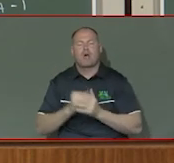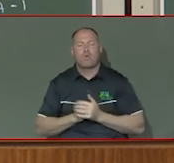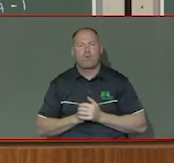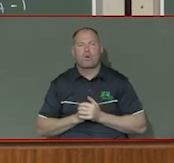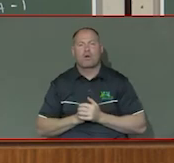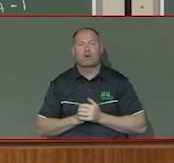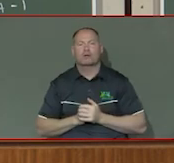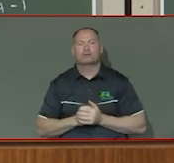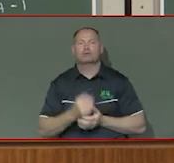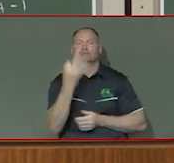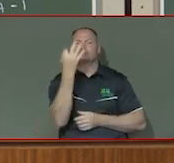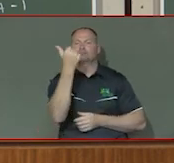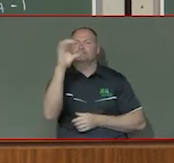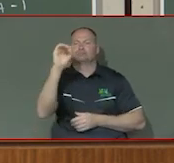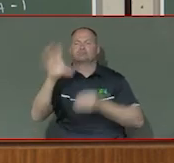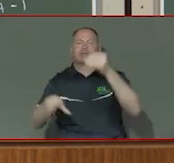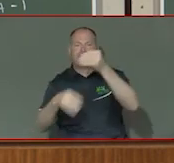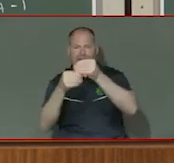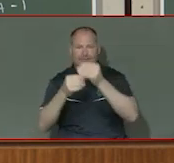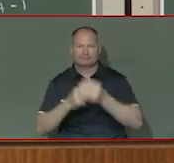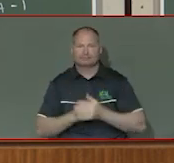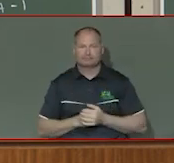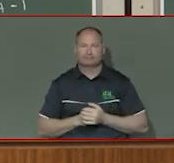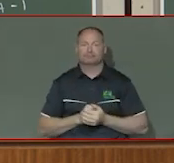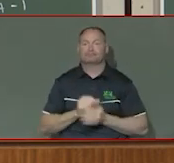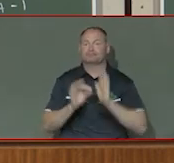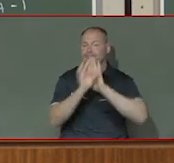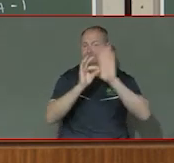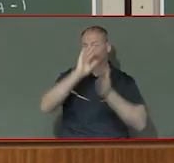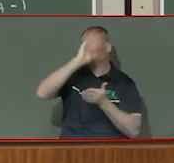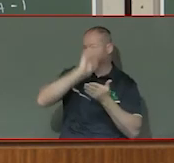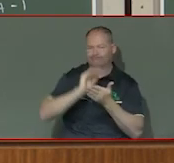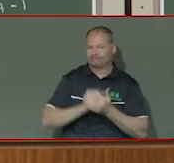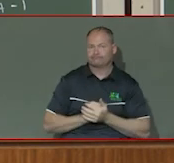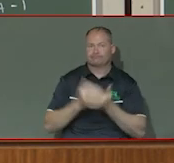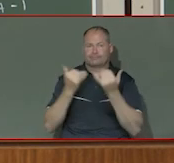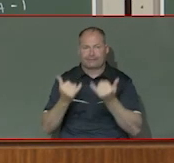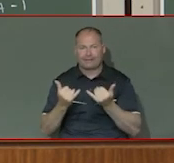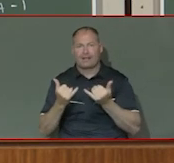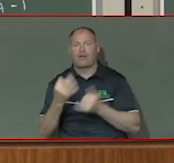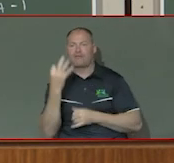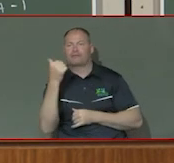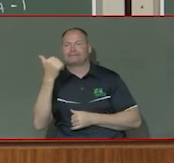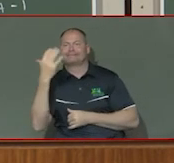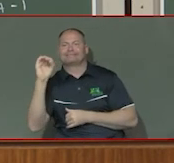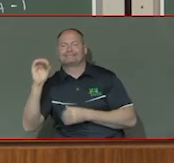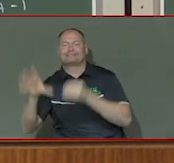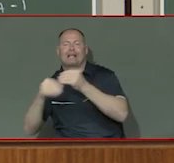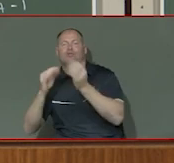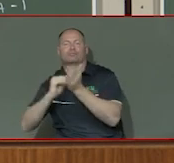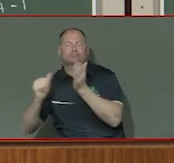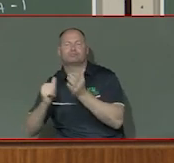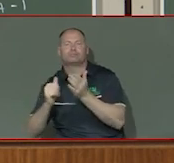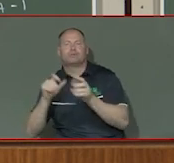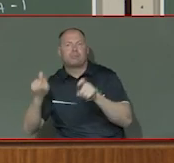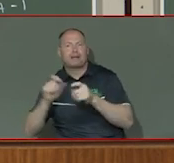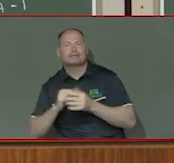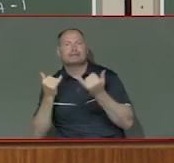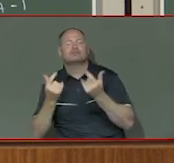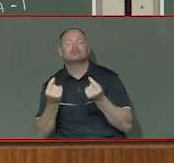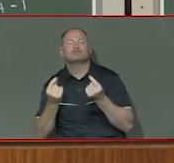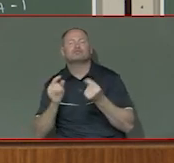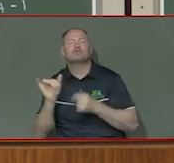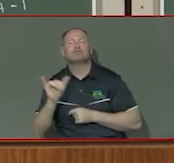I add 360. So this is not a reduction formula. I must add or subtract. What do? I add. I add